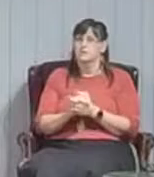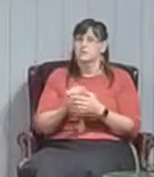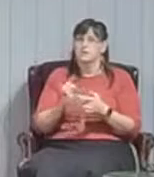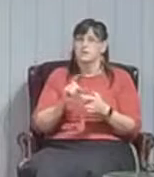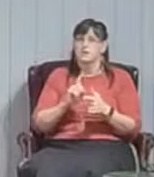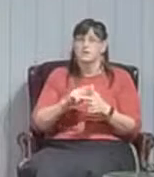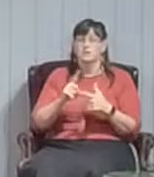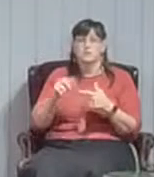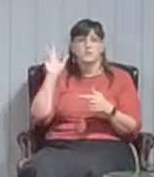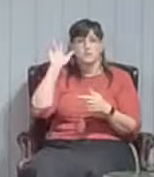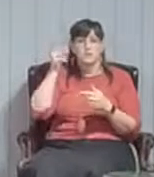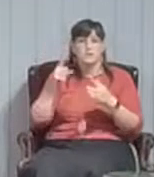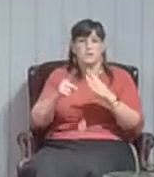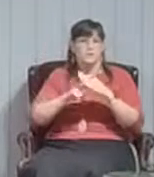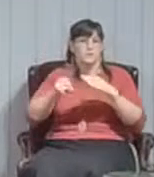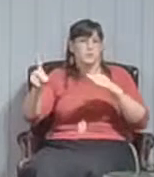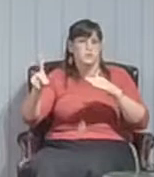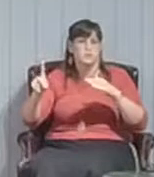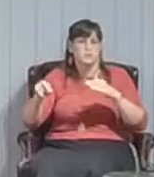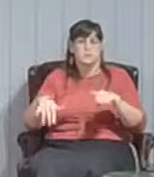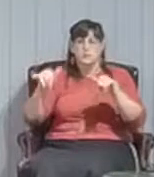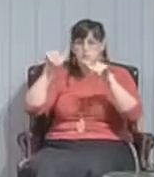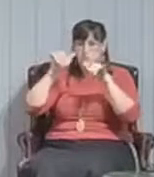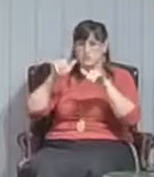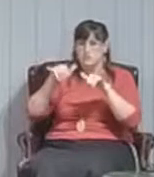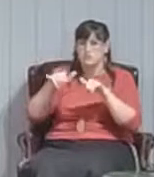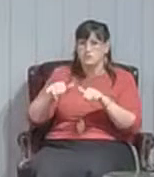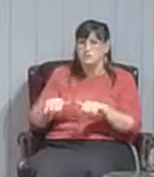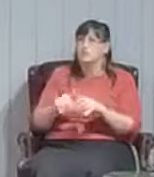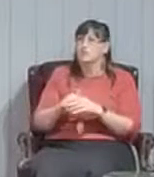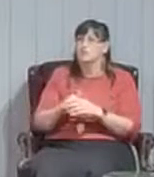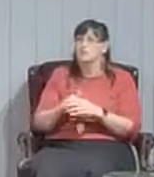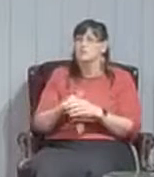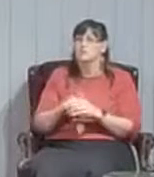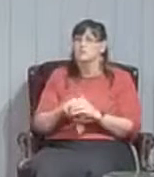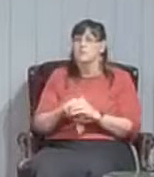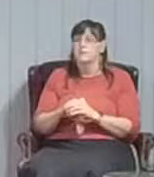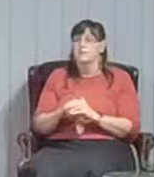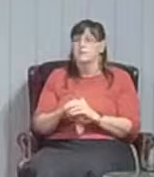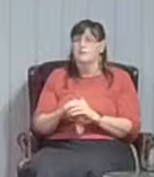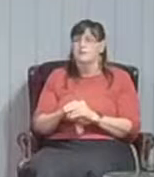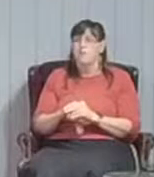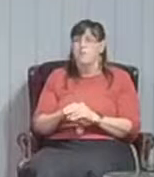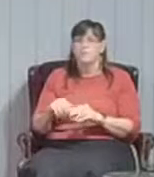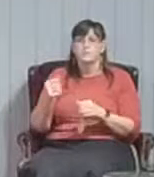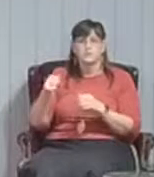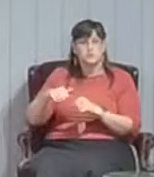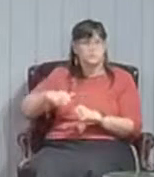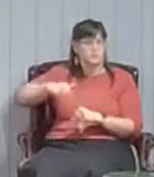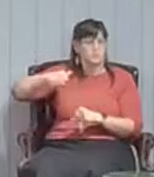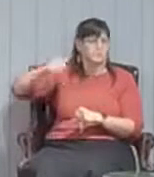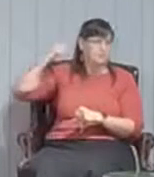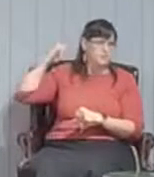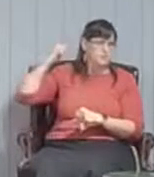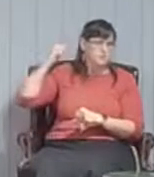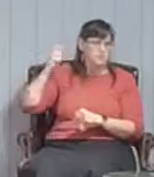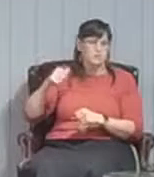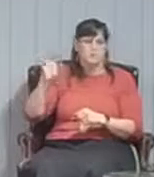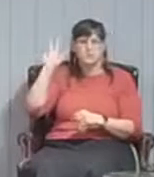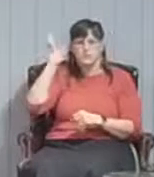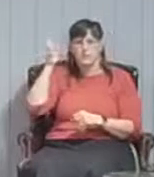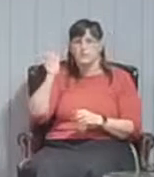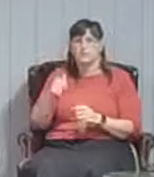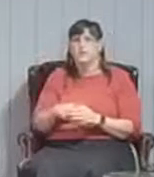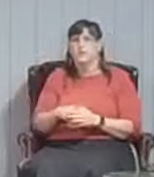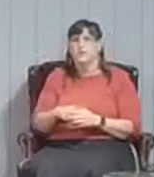of, submit yourselves unto God, resist the devil and he'll flee from you. I think I'm getting ahead of myself in my notes again. Submit yourselves unto God,